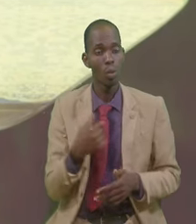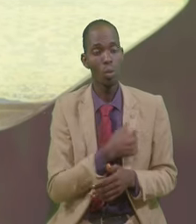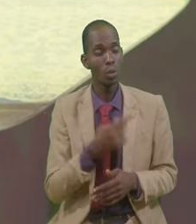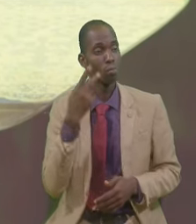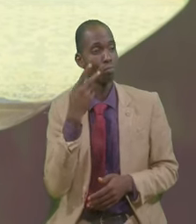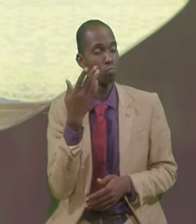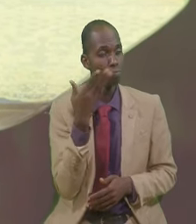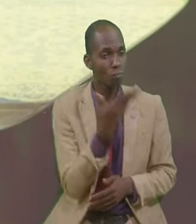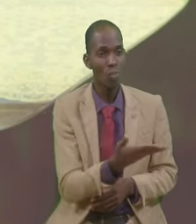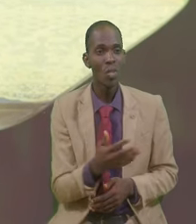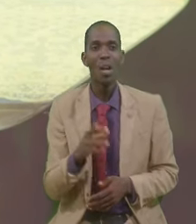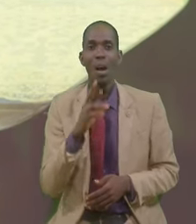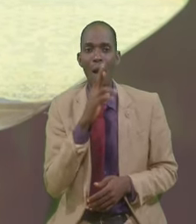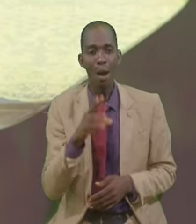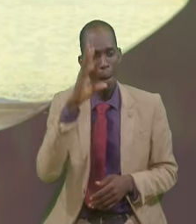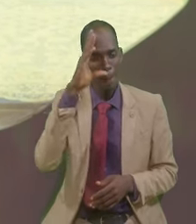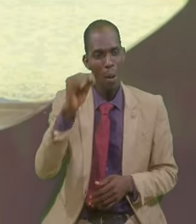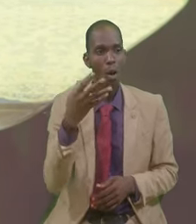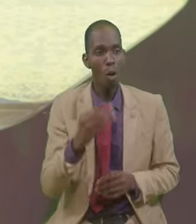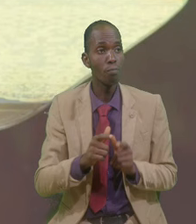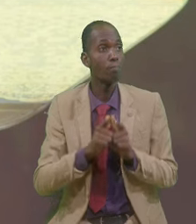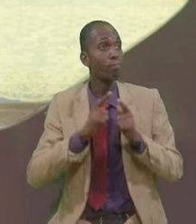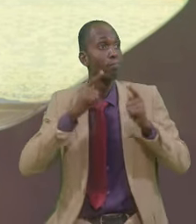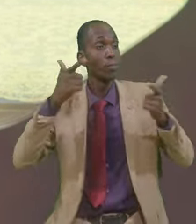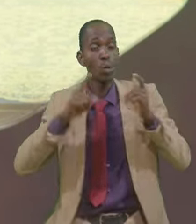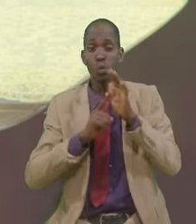are men of great stature, their giants, and